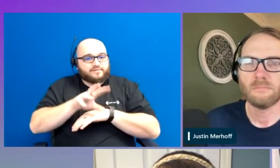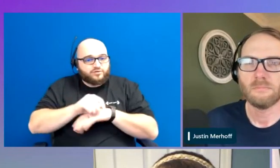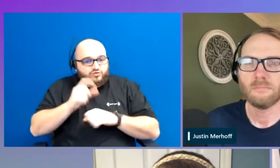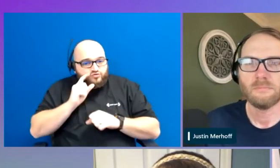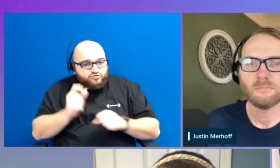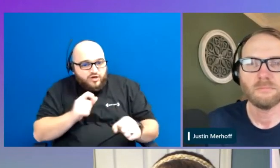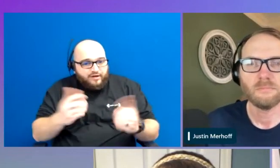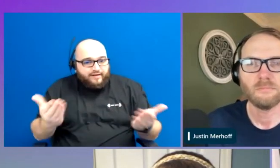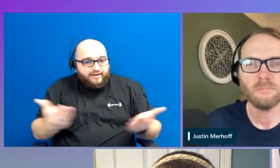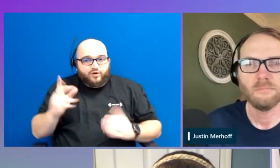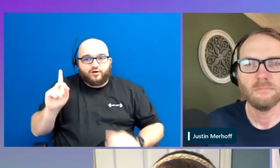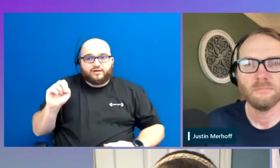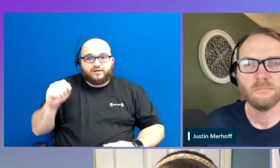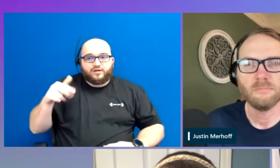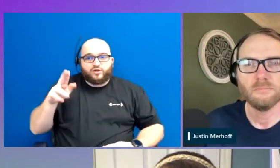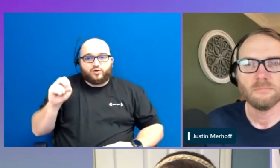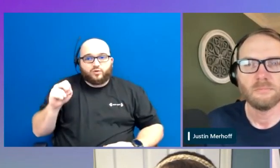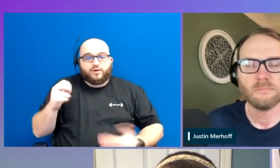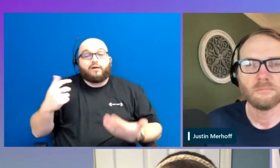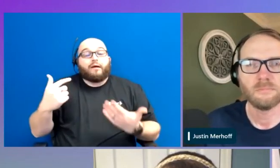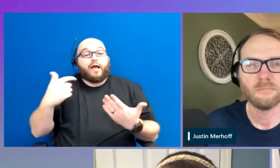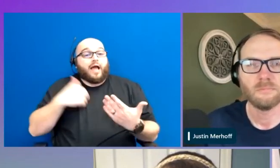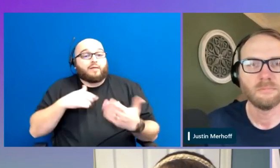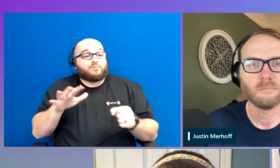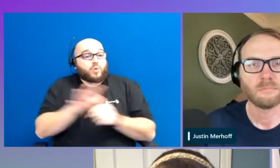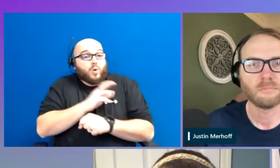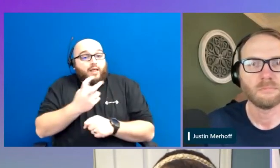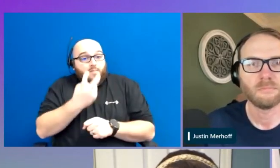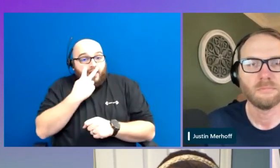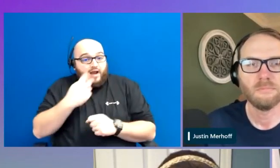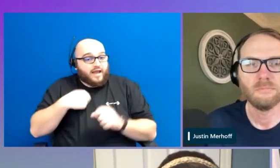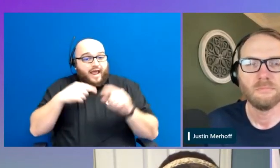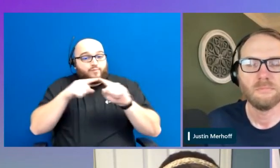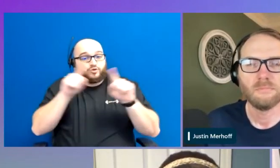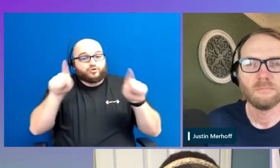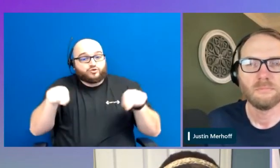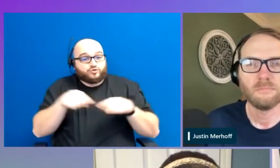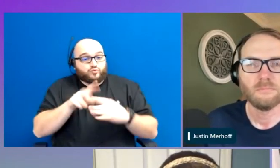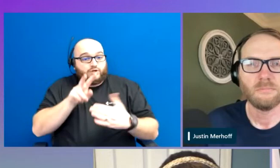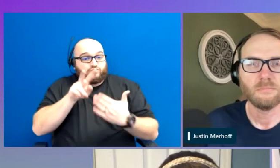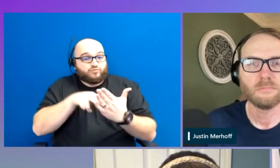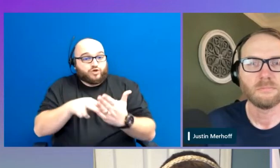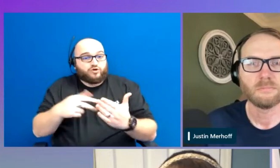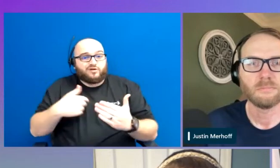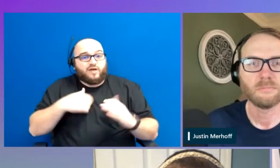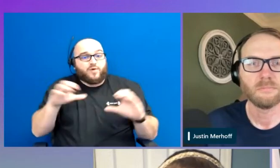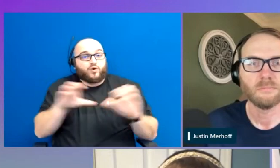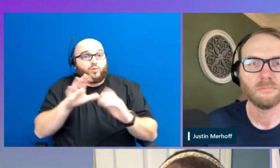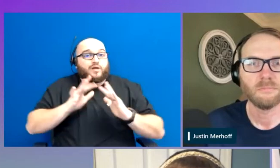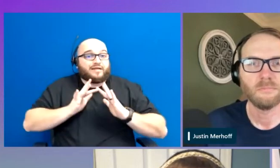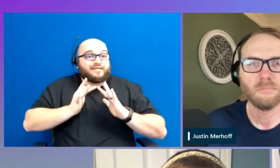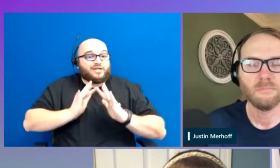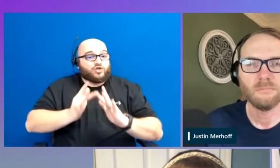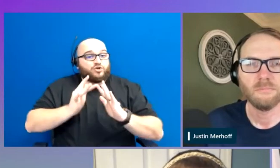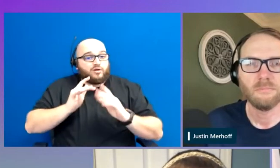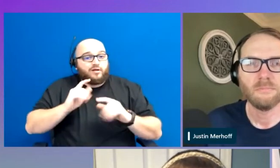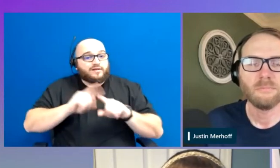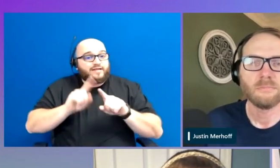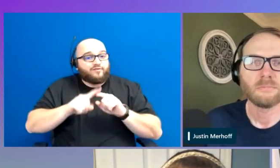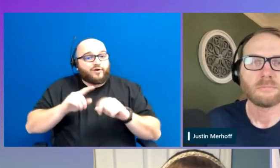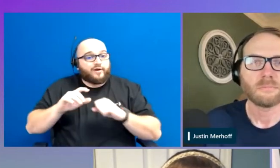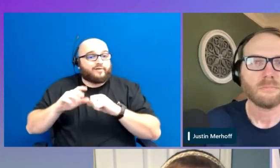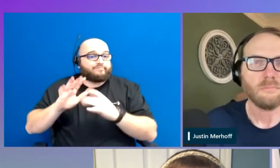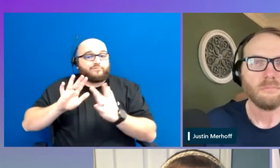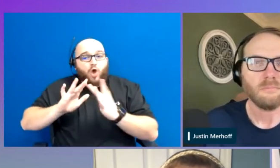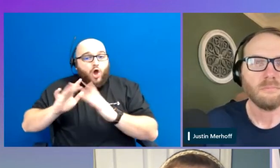I am totally blind. I'm a screen reader user. I've been doing digital accessibility for about 12 years. Prior to being with